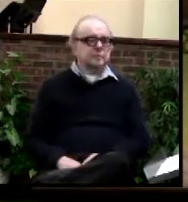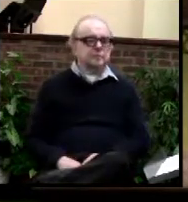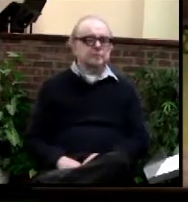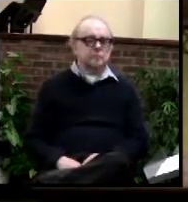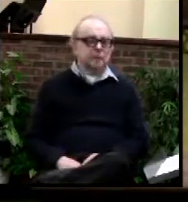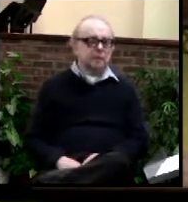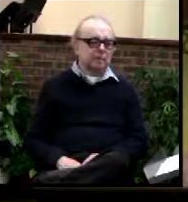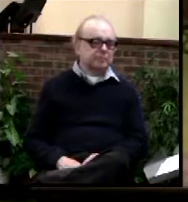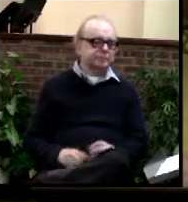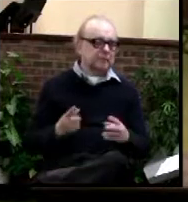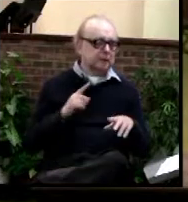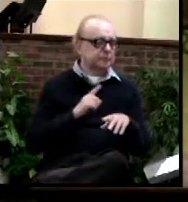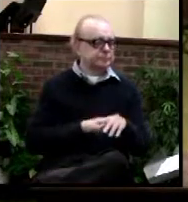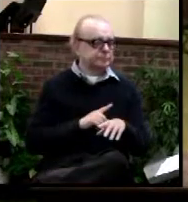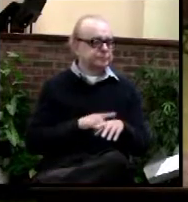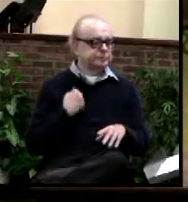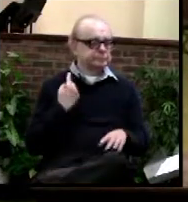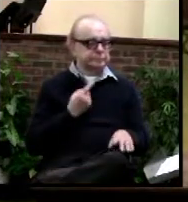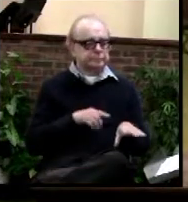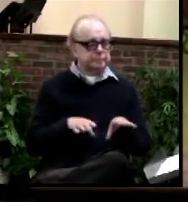there's a lot of times that what we do